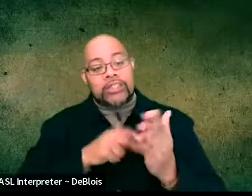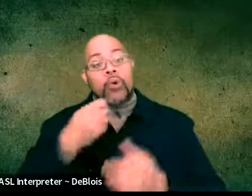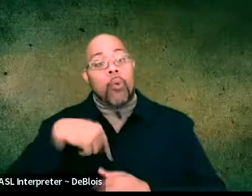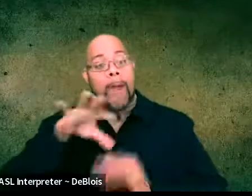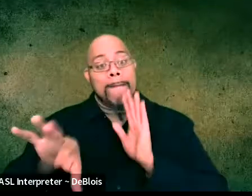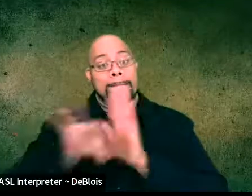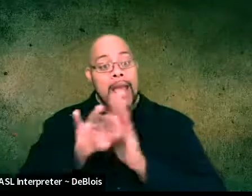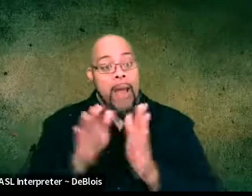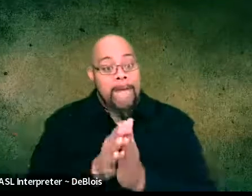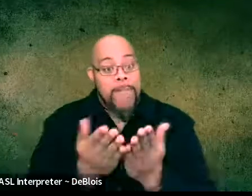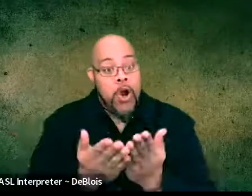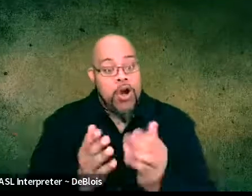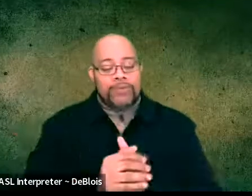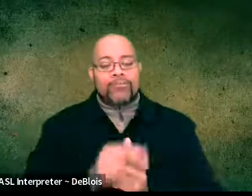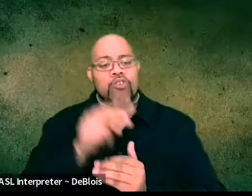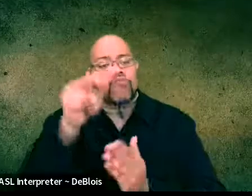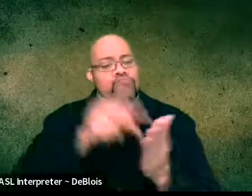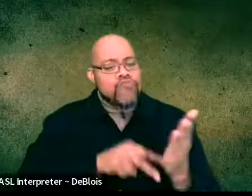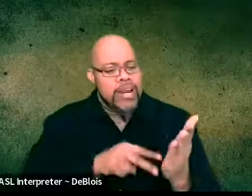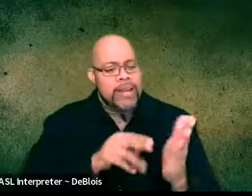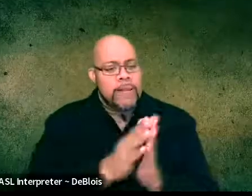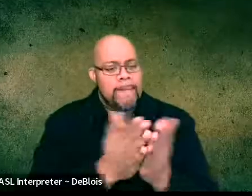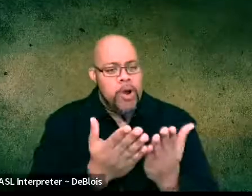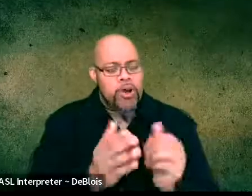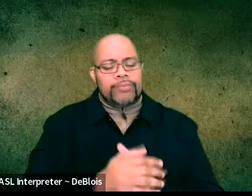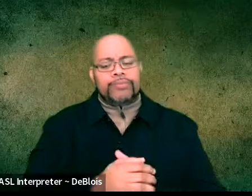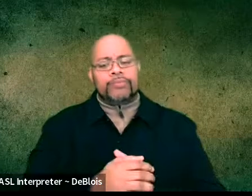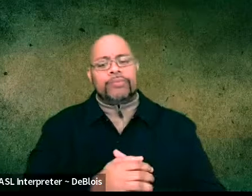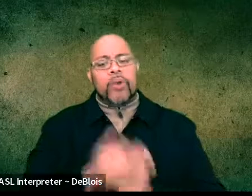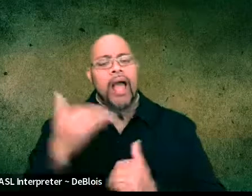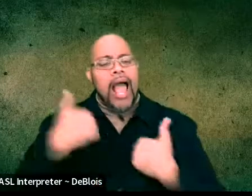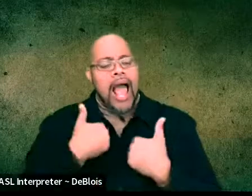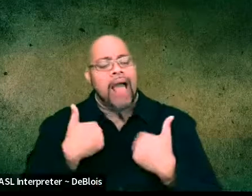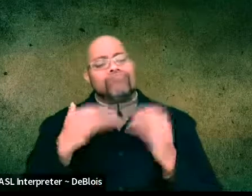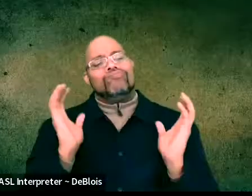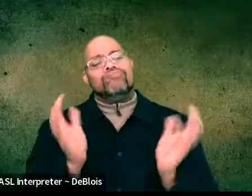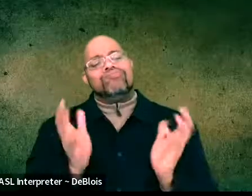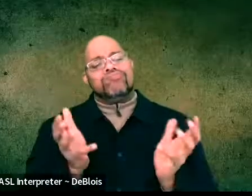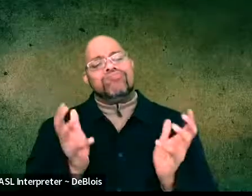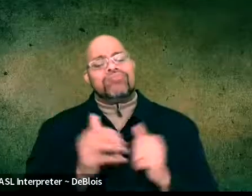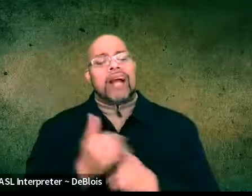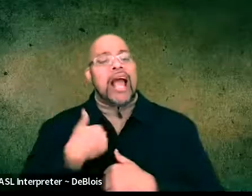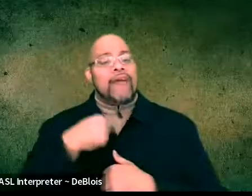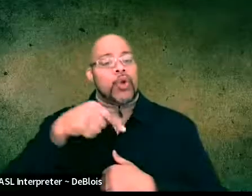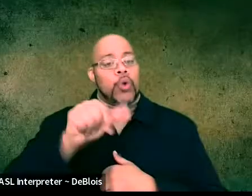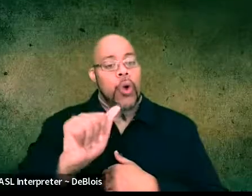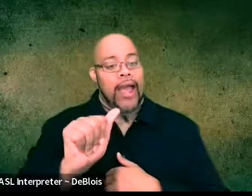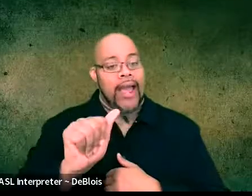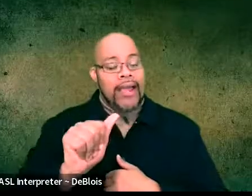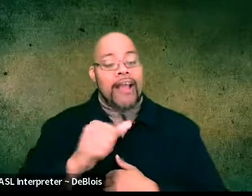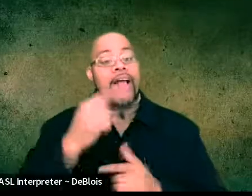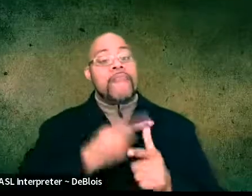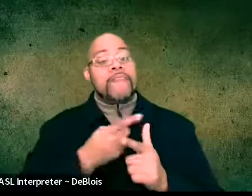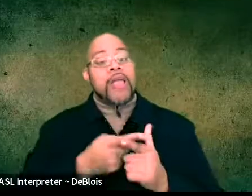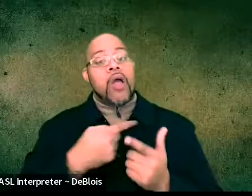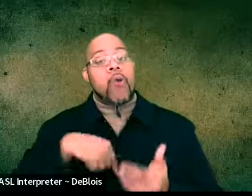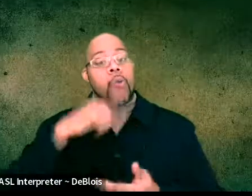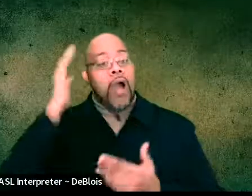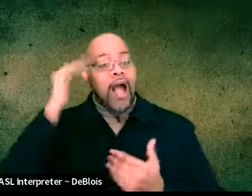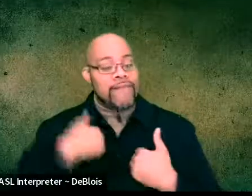pick a book, we'll read from it, we'll have a conversation, have a Q&A. And then so we'll